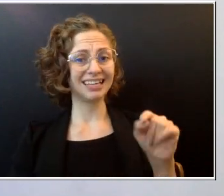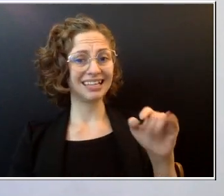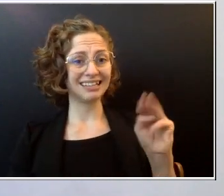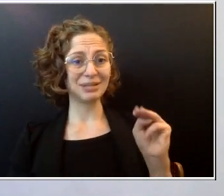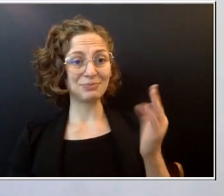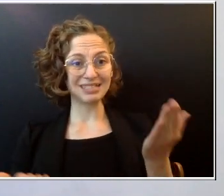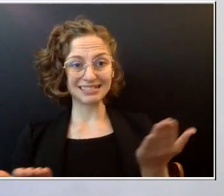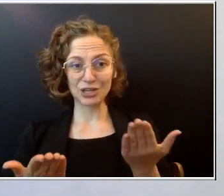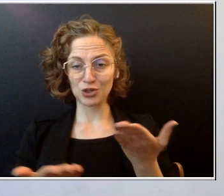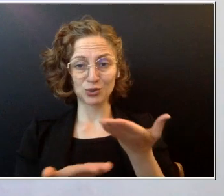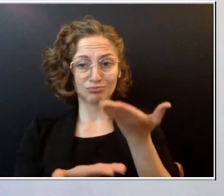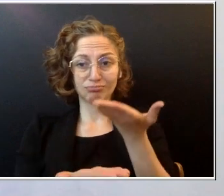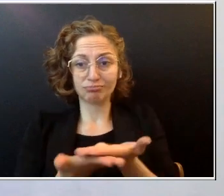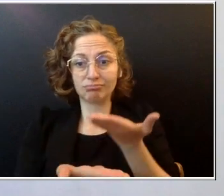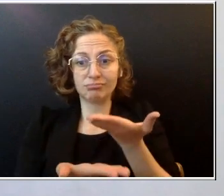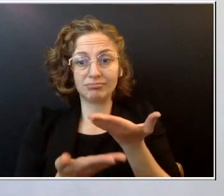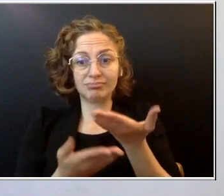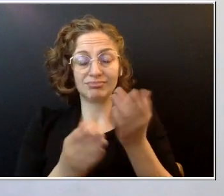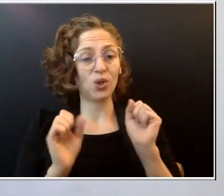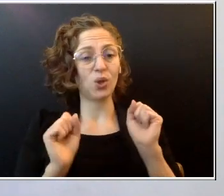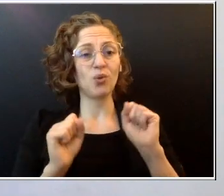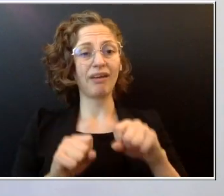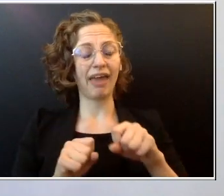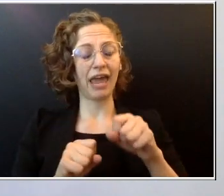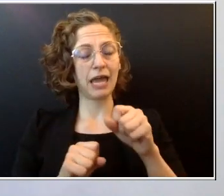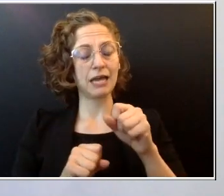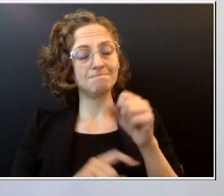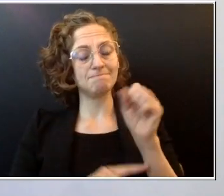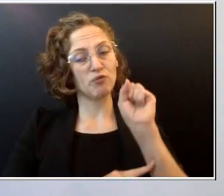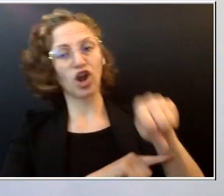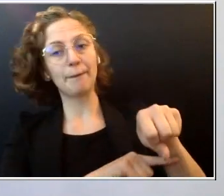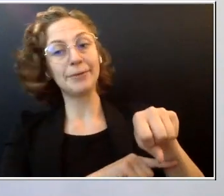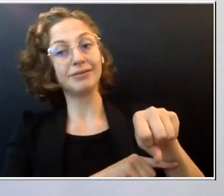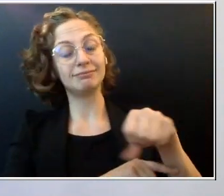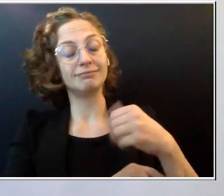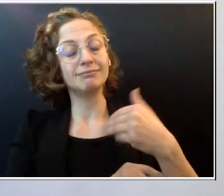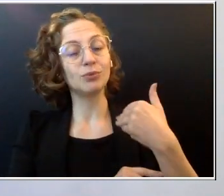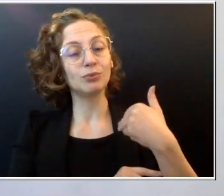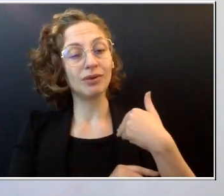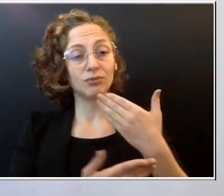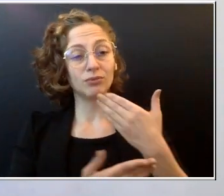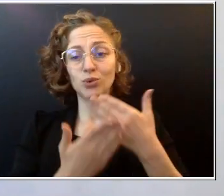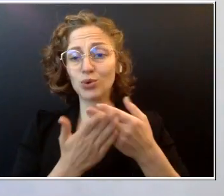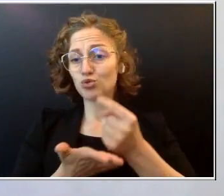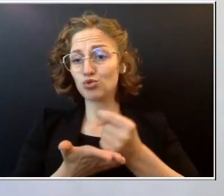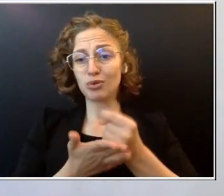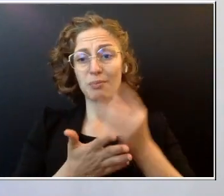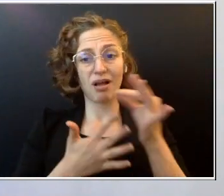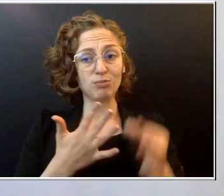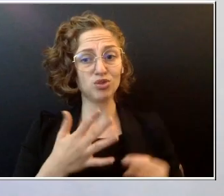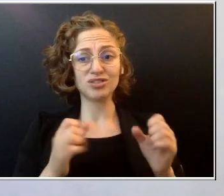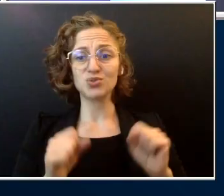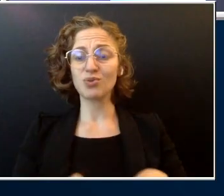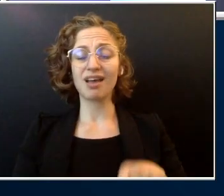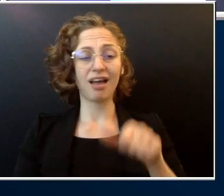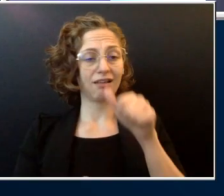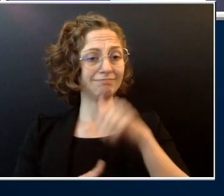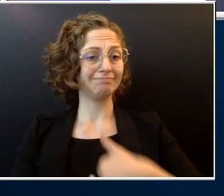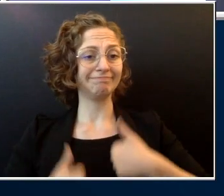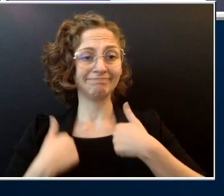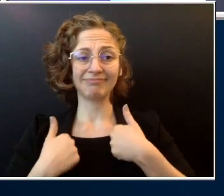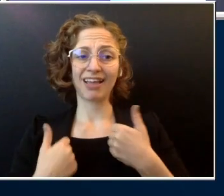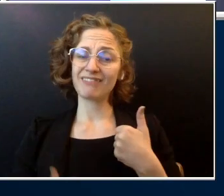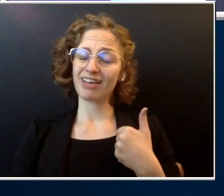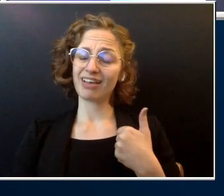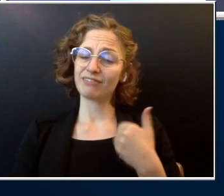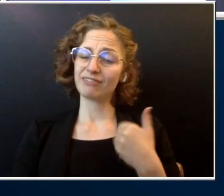you can, get beyond it. There are good treatment options and you can survive and still live a good life. Yeah, with a